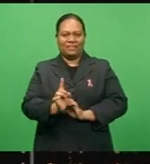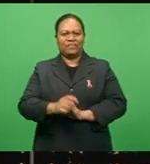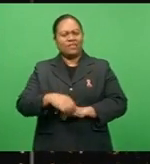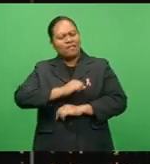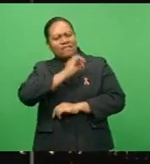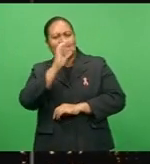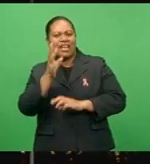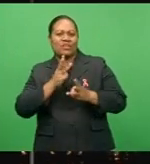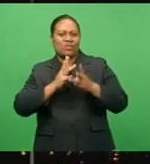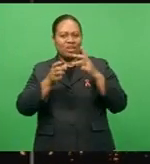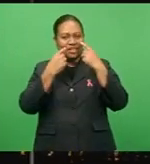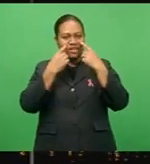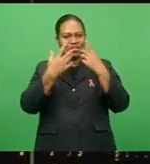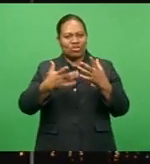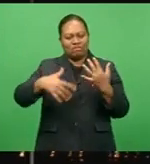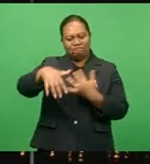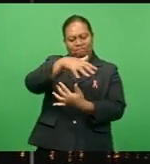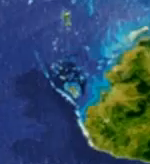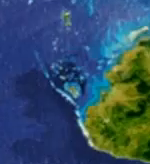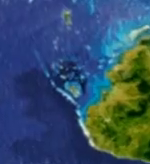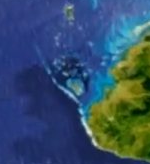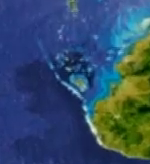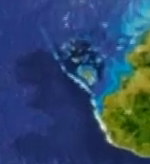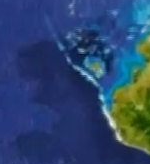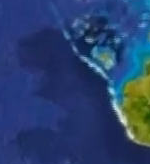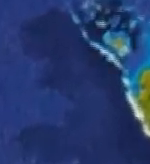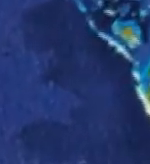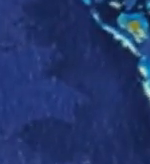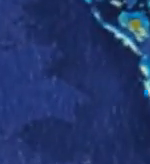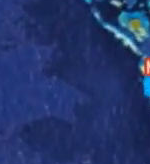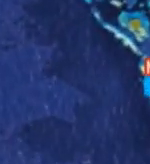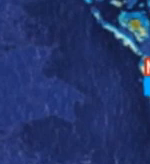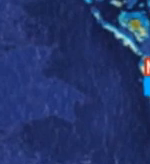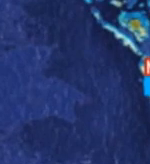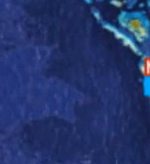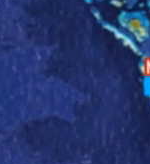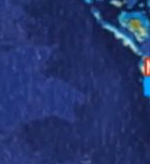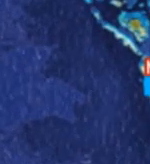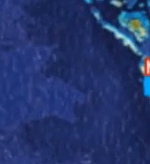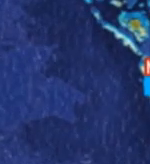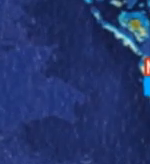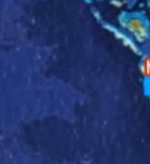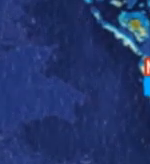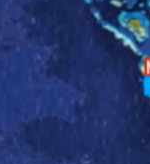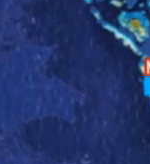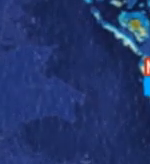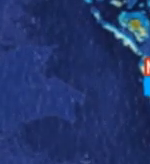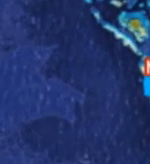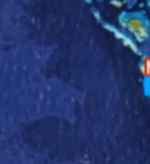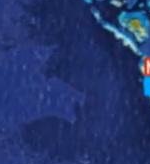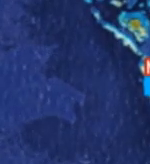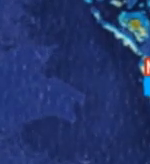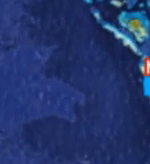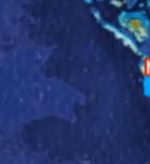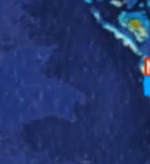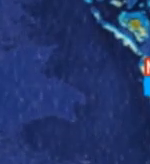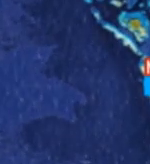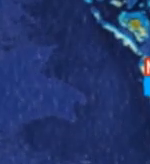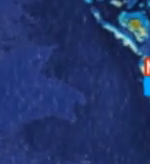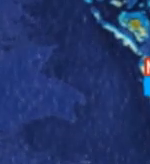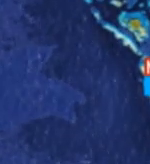Very, very disappointing result. To have a chance at the lead, we had to win every game. So I think league is out of our hands